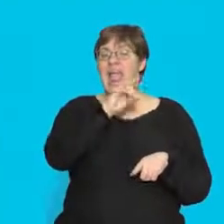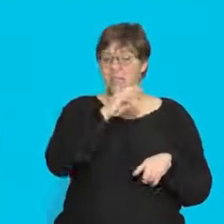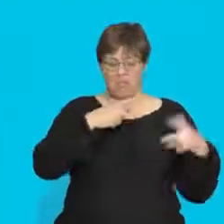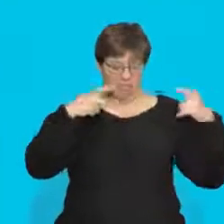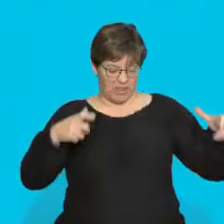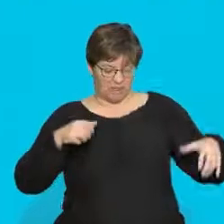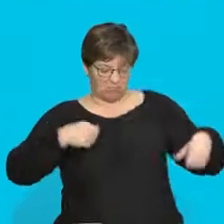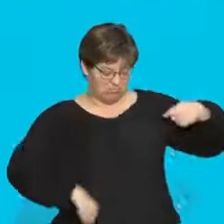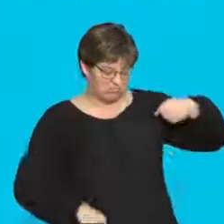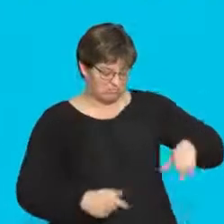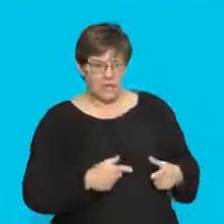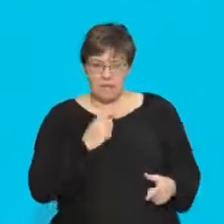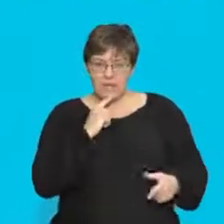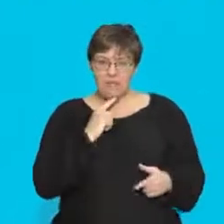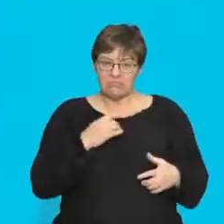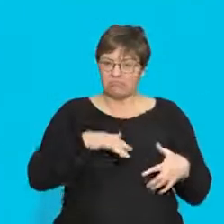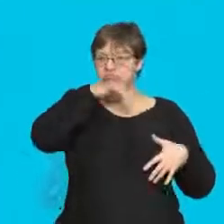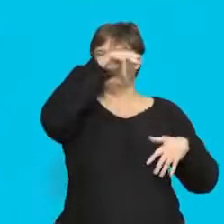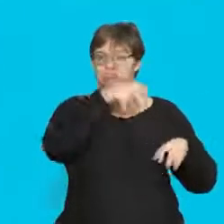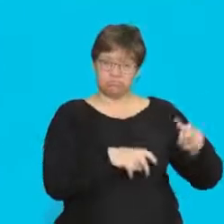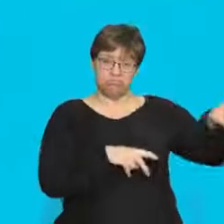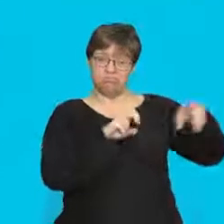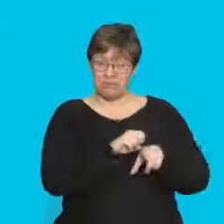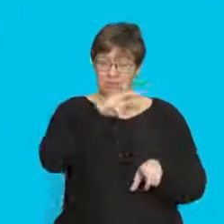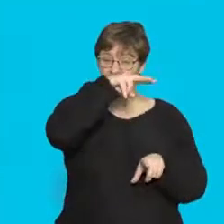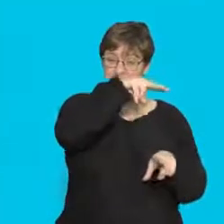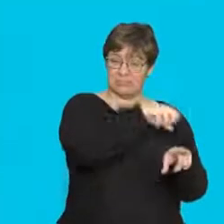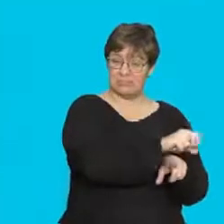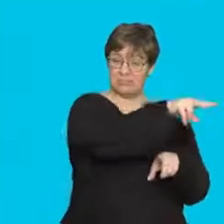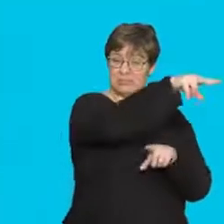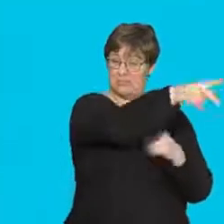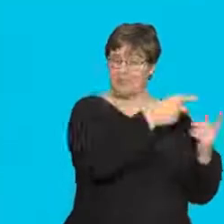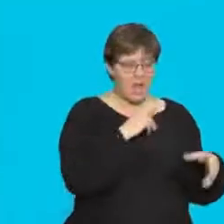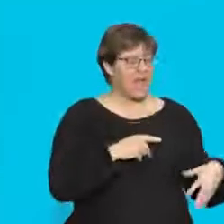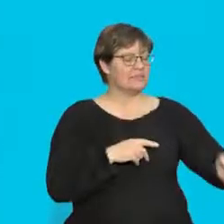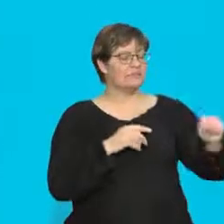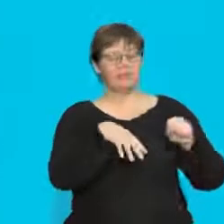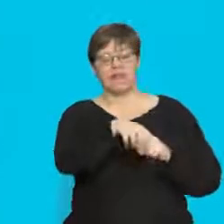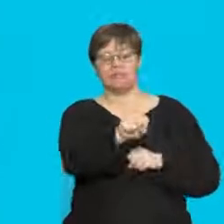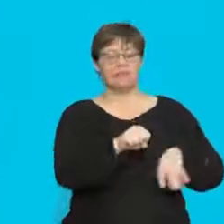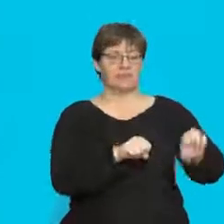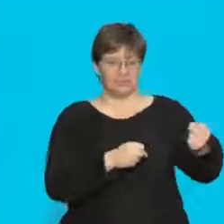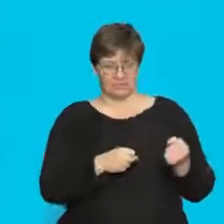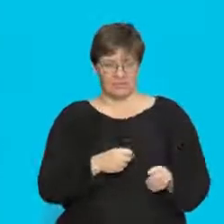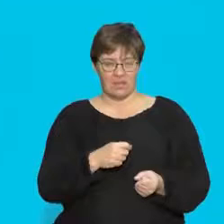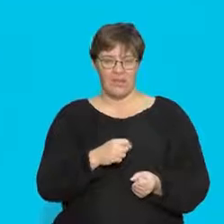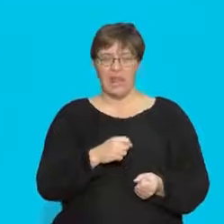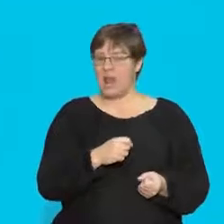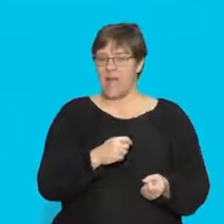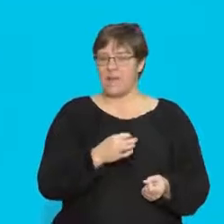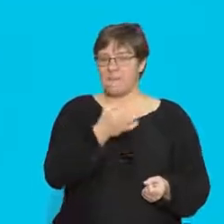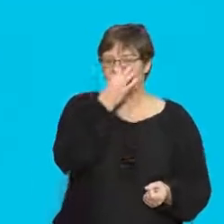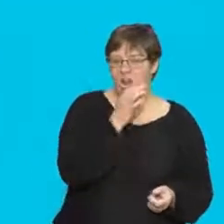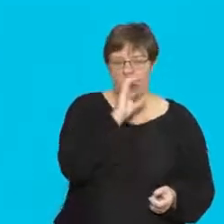large herbivores. So you'll see them in relationships with buffalo, elephants,